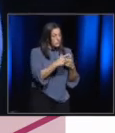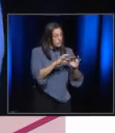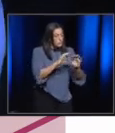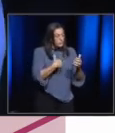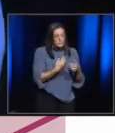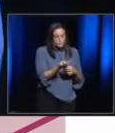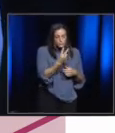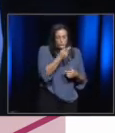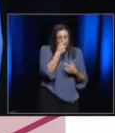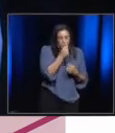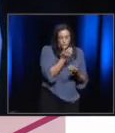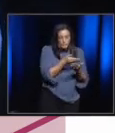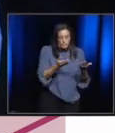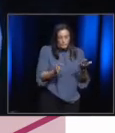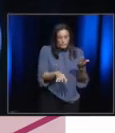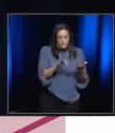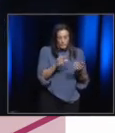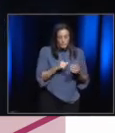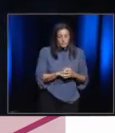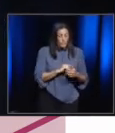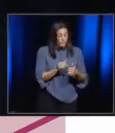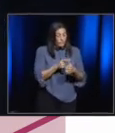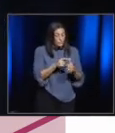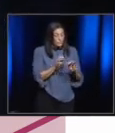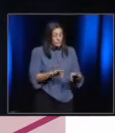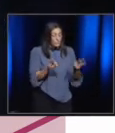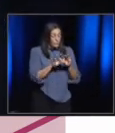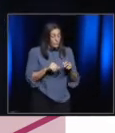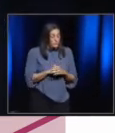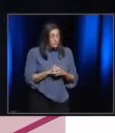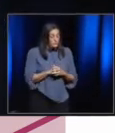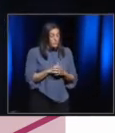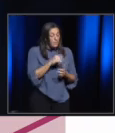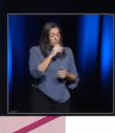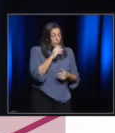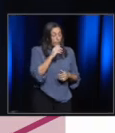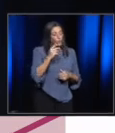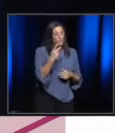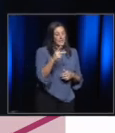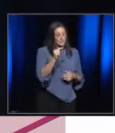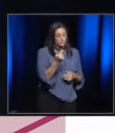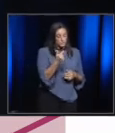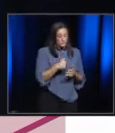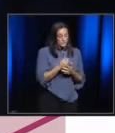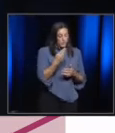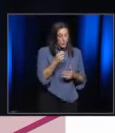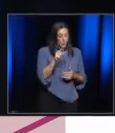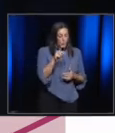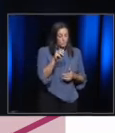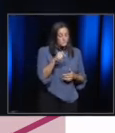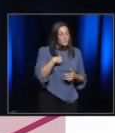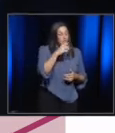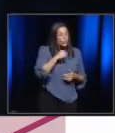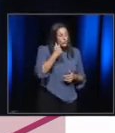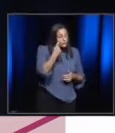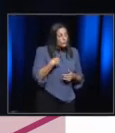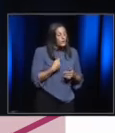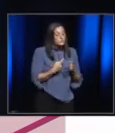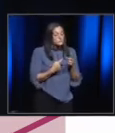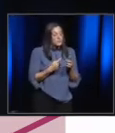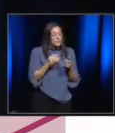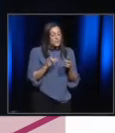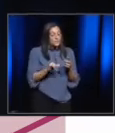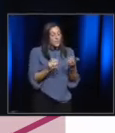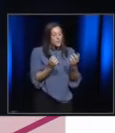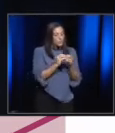findings to focus on here. The first, she found that older juveniles engage in more of this consortship play behavior than